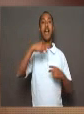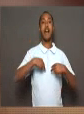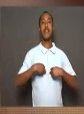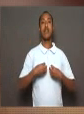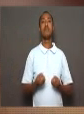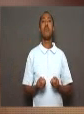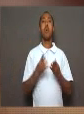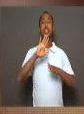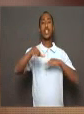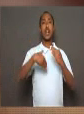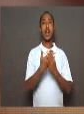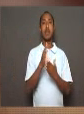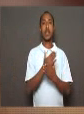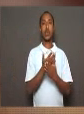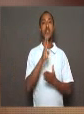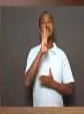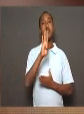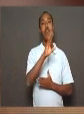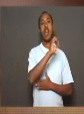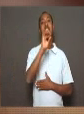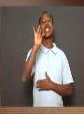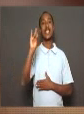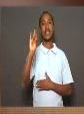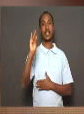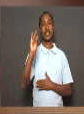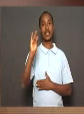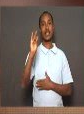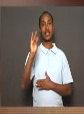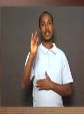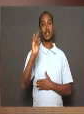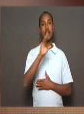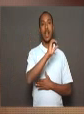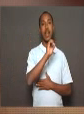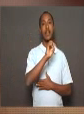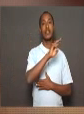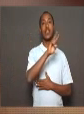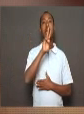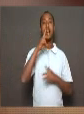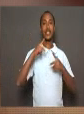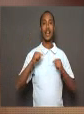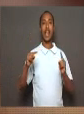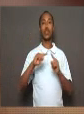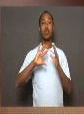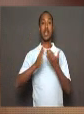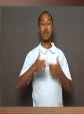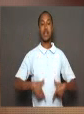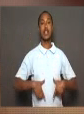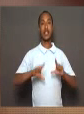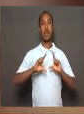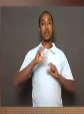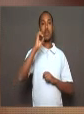more, generally between 4 and 7, and they are trying to become